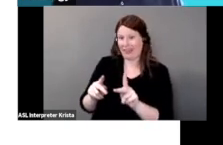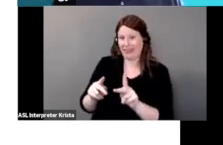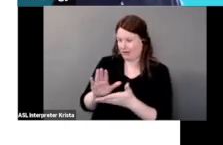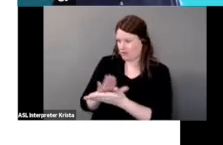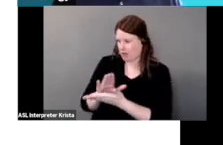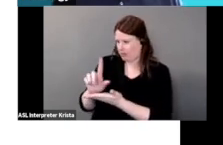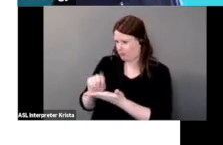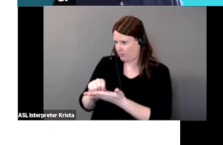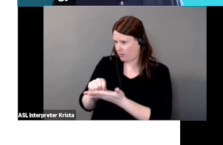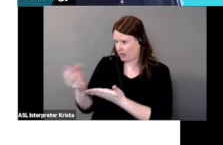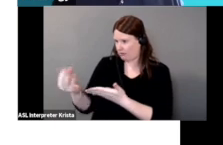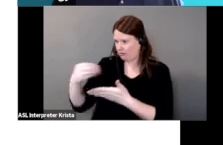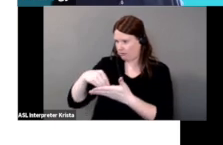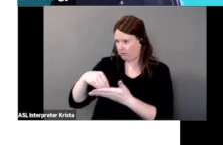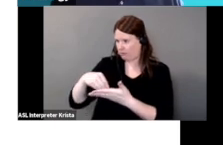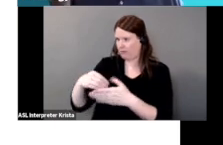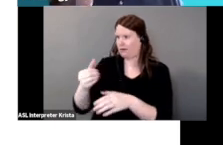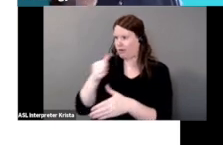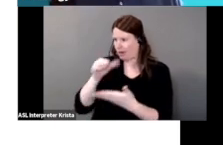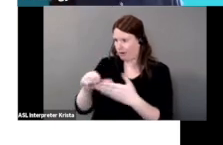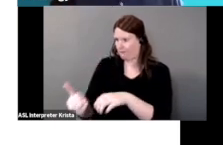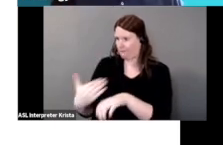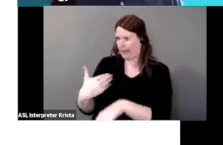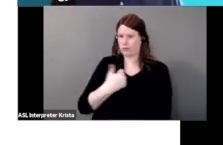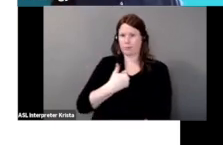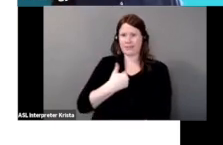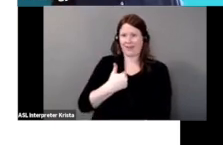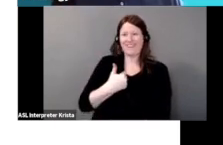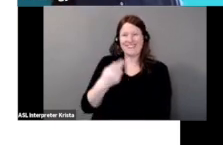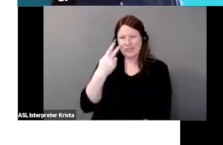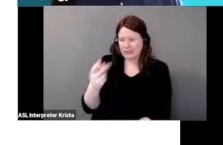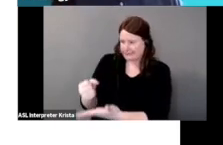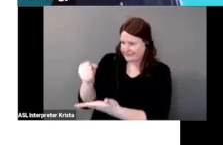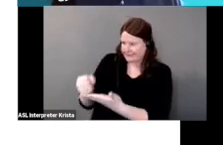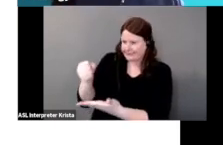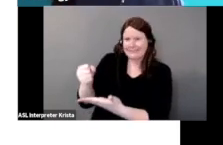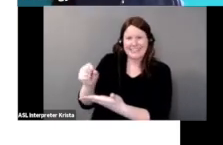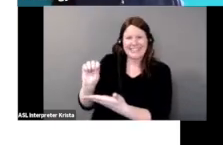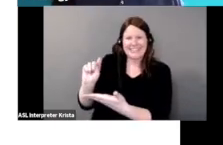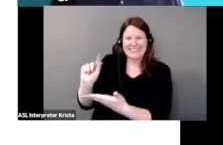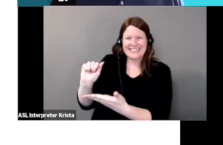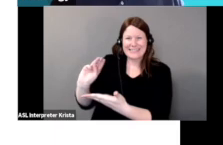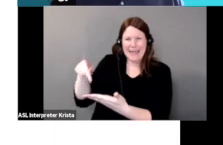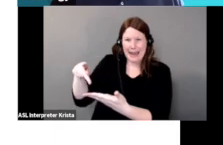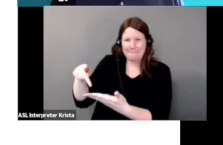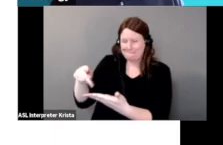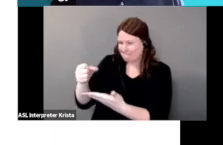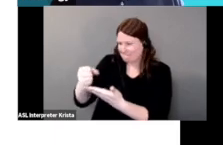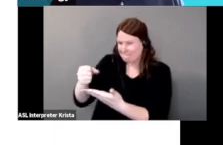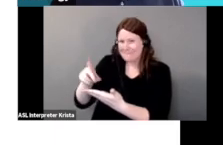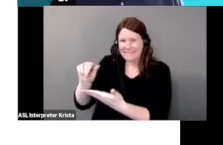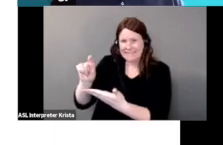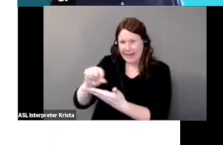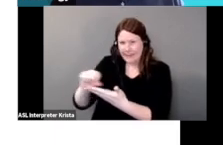the date of creation, because you get the stamp from the post office. You don't necessarily have to go to